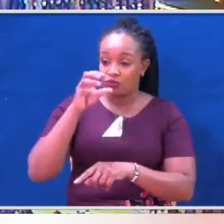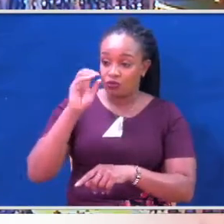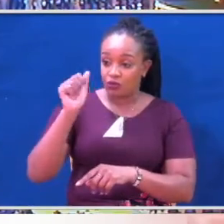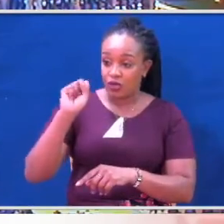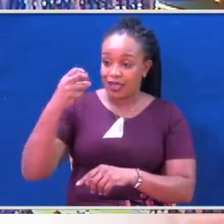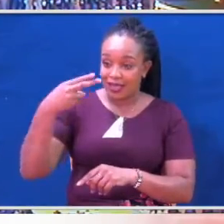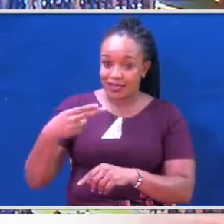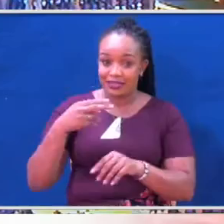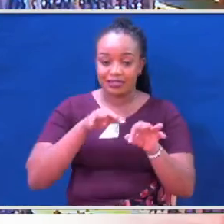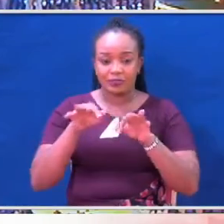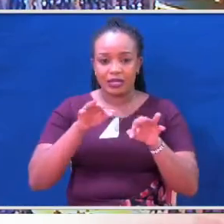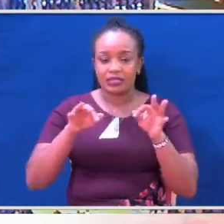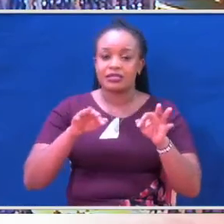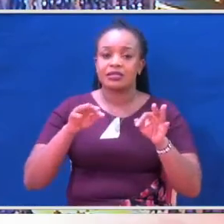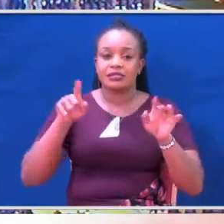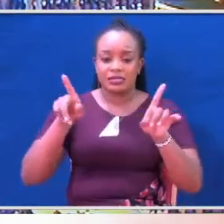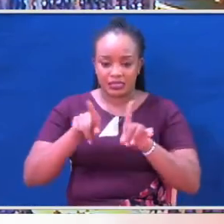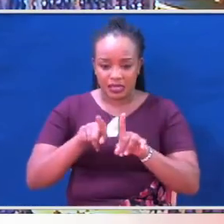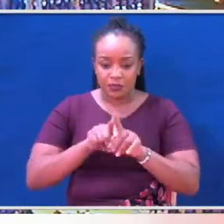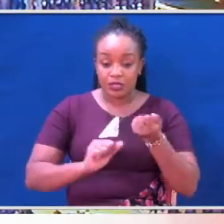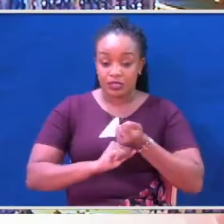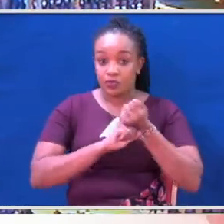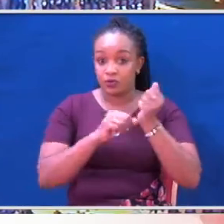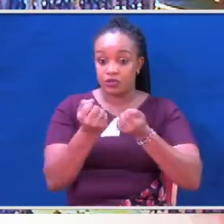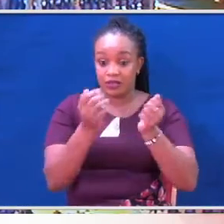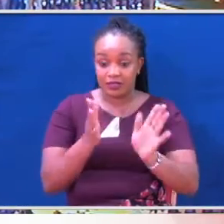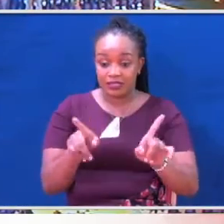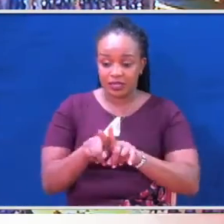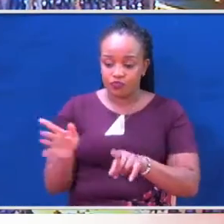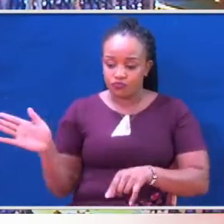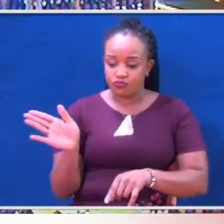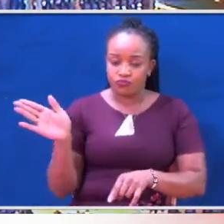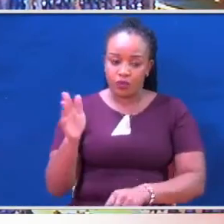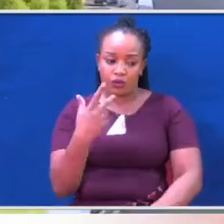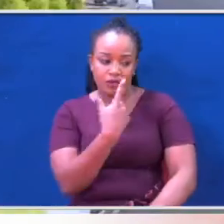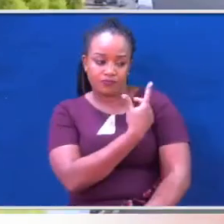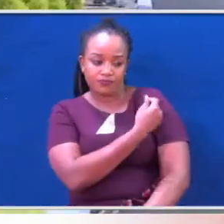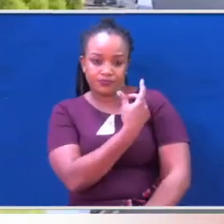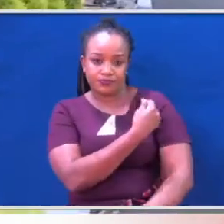the matatu drivers and conductors in the COVID-19 vaccination program.